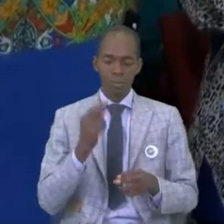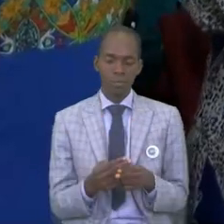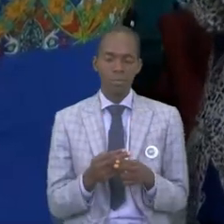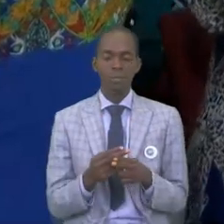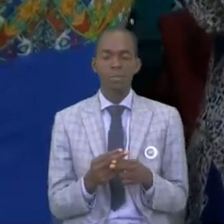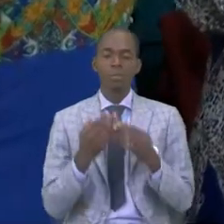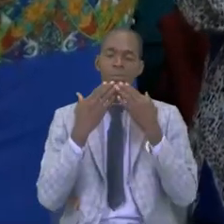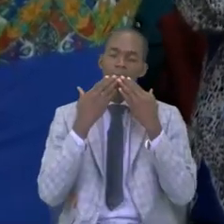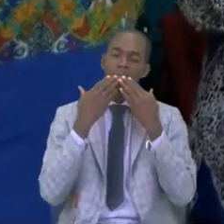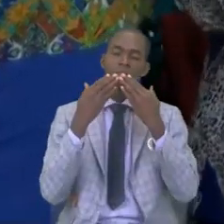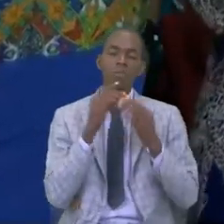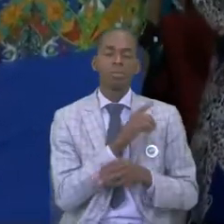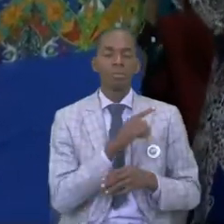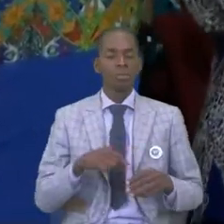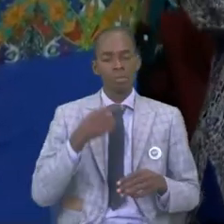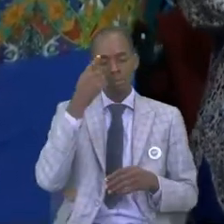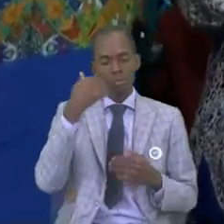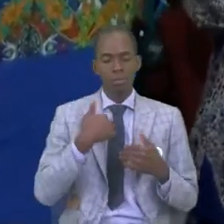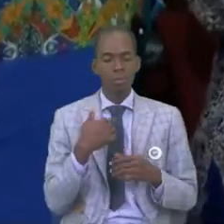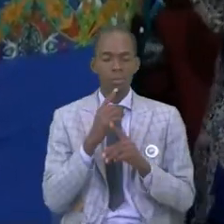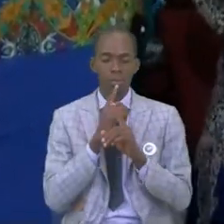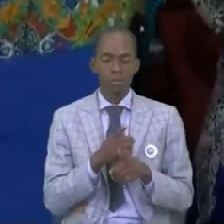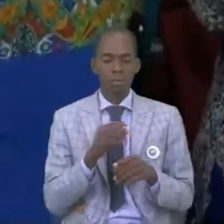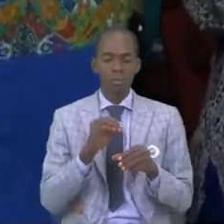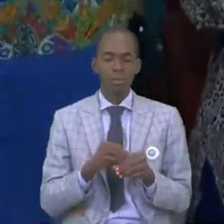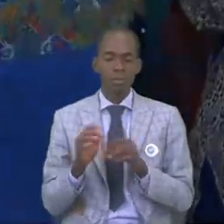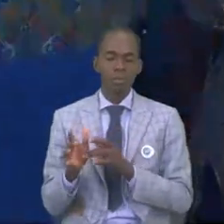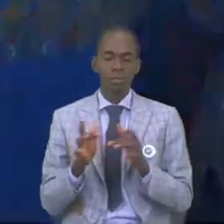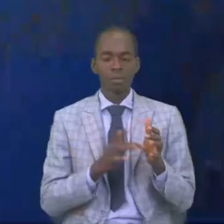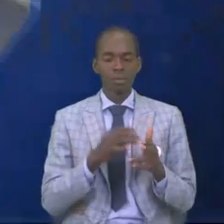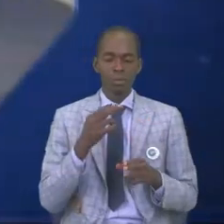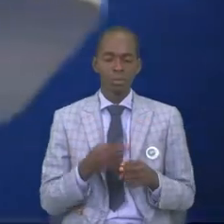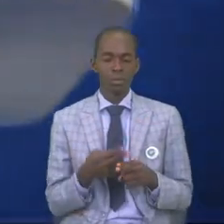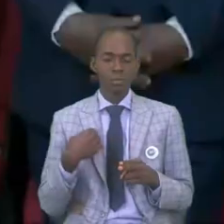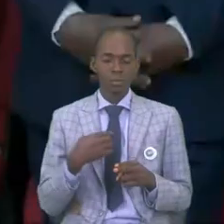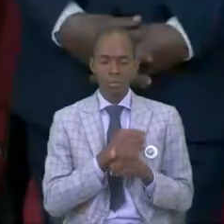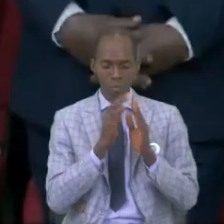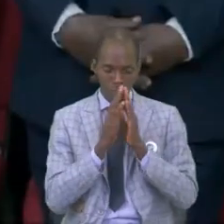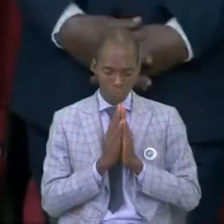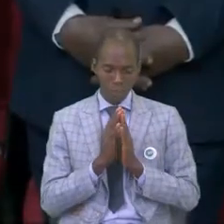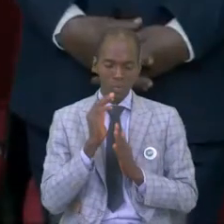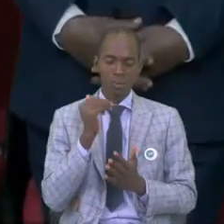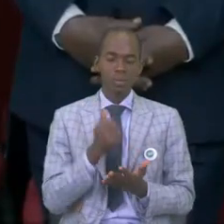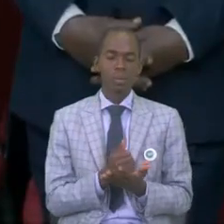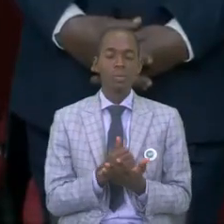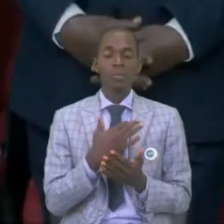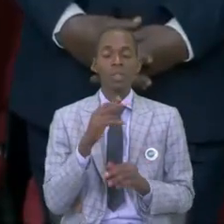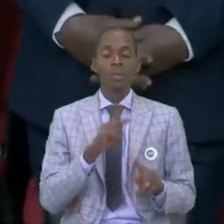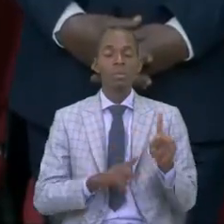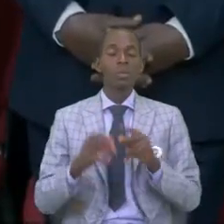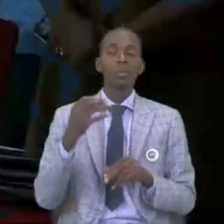Thank You, Lord, because we know You have answered. In Jesus' name we pray. And the people of